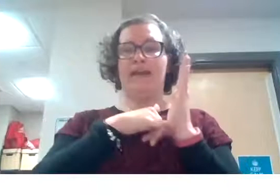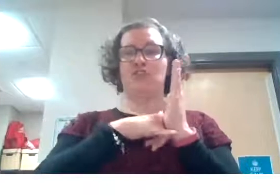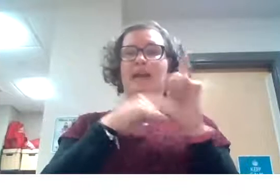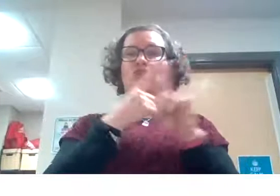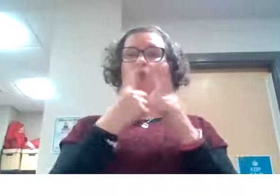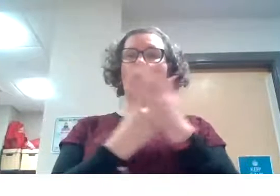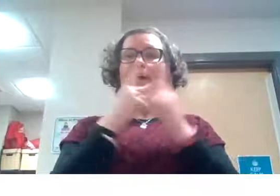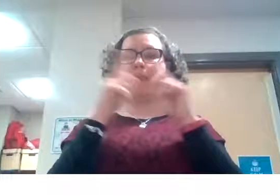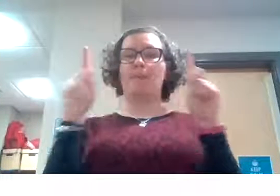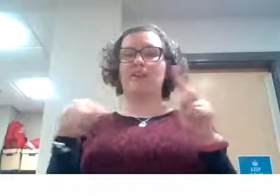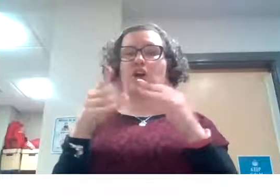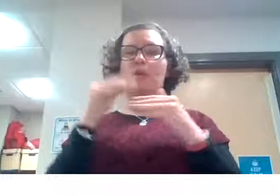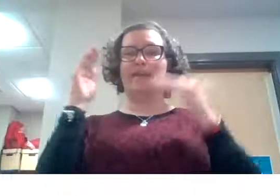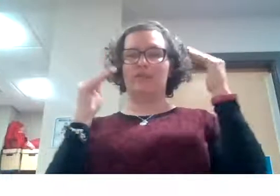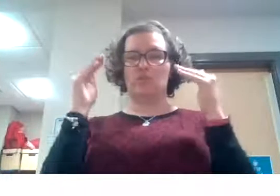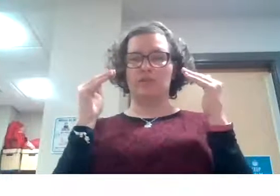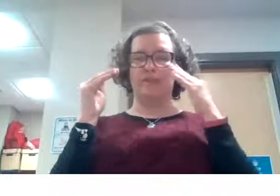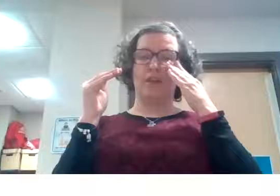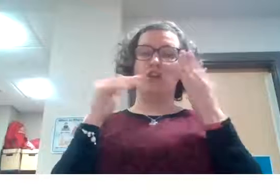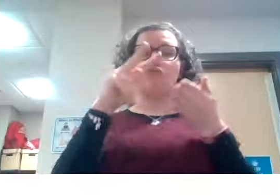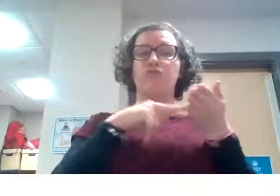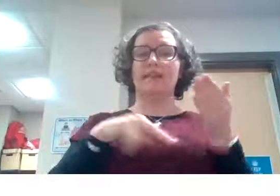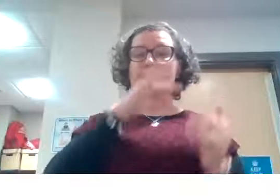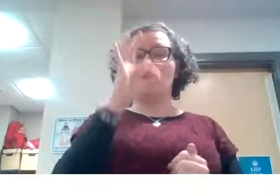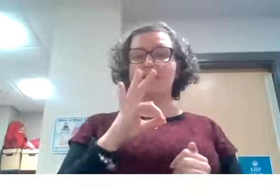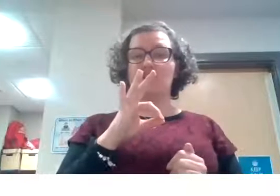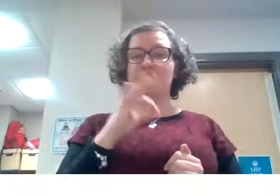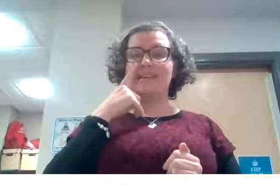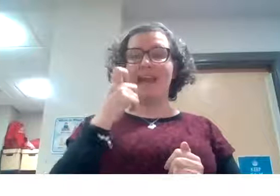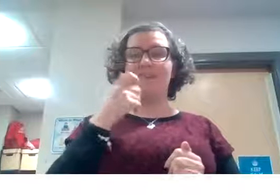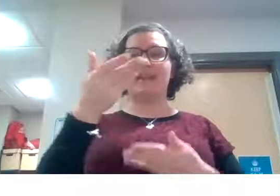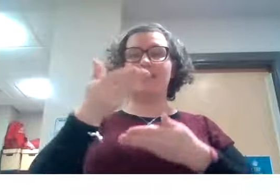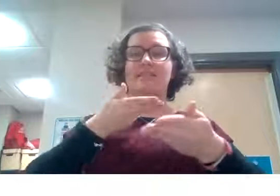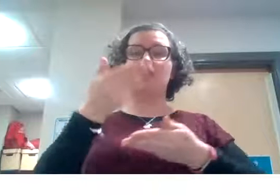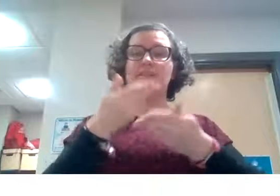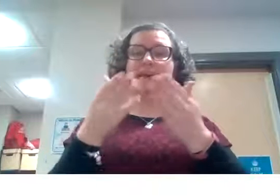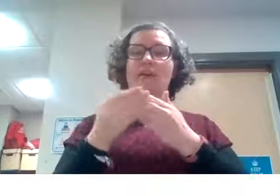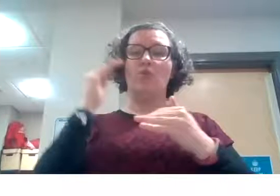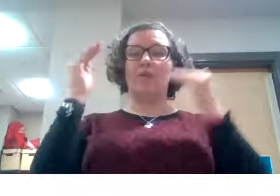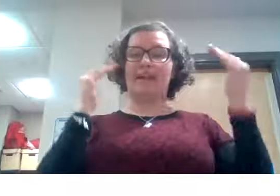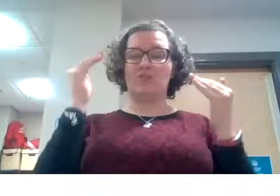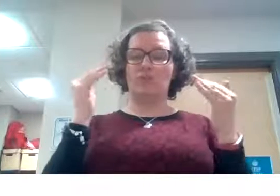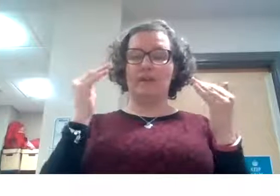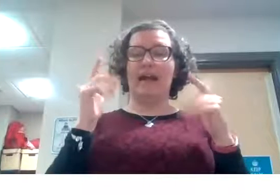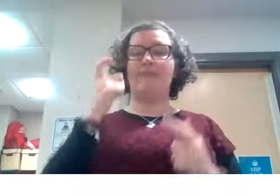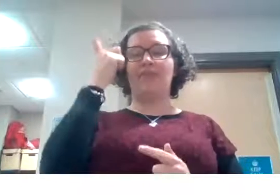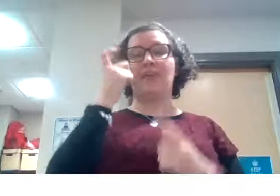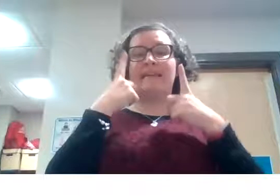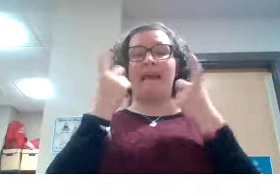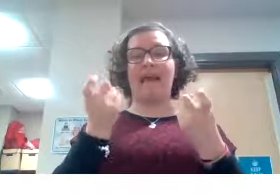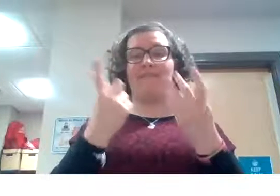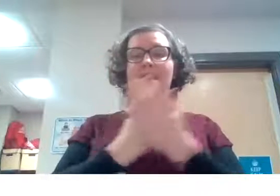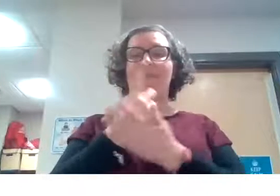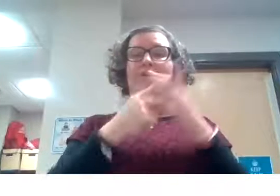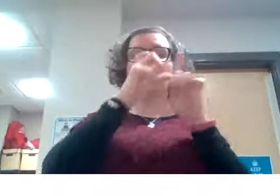on the page and talk about the picture with an adult. Read the questions carefully and discuss it with an adult, and then